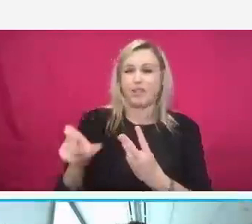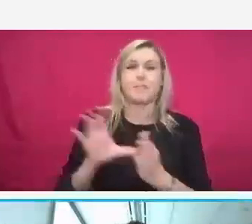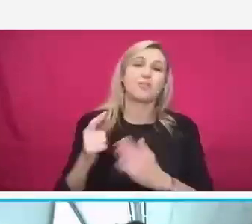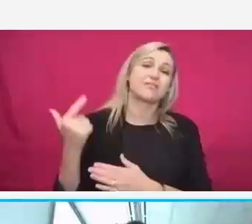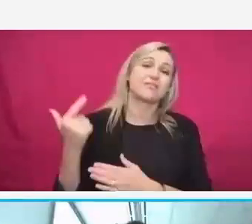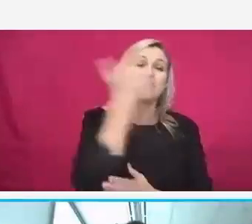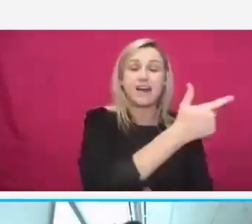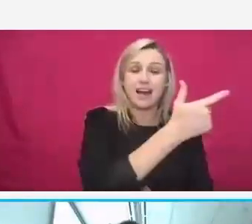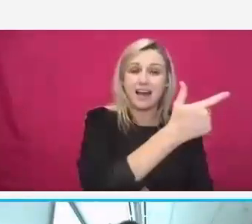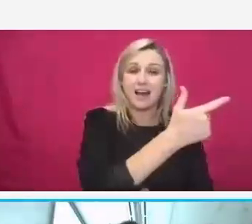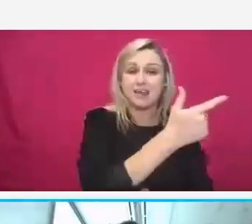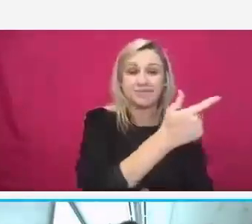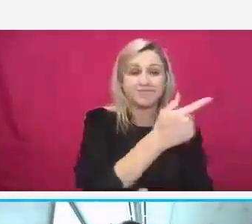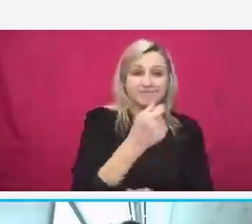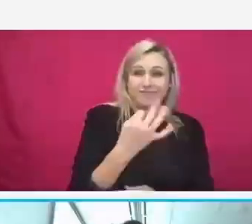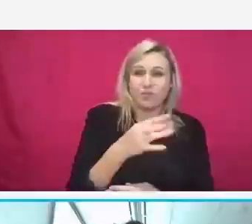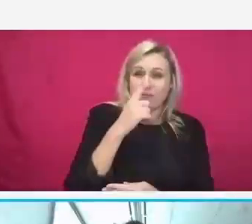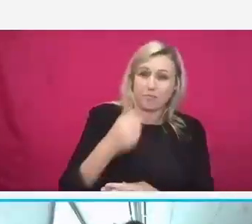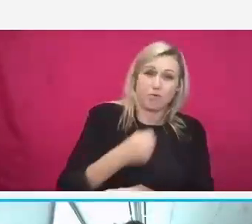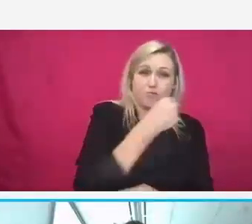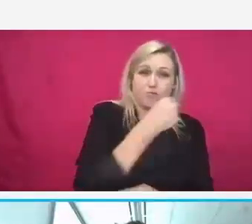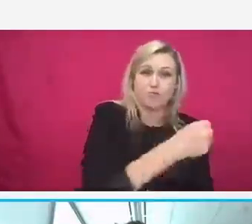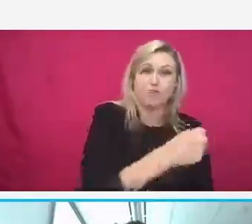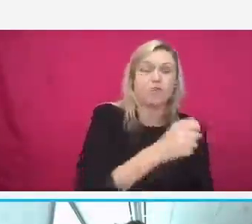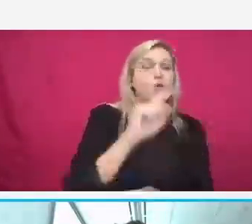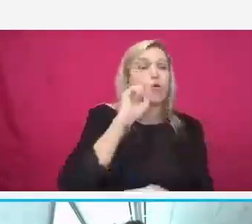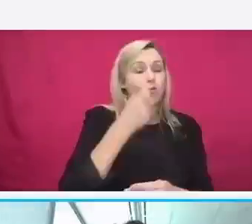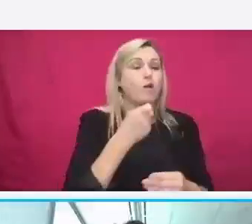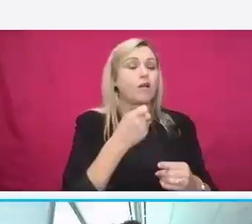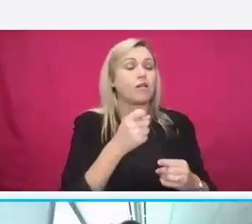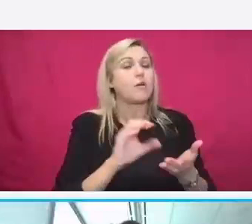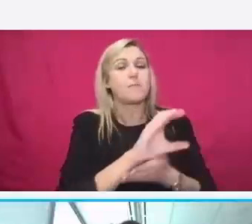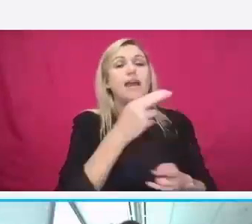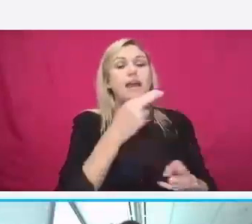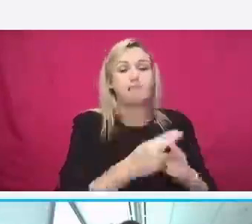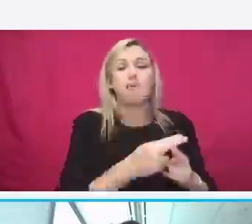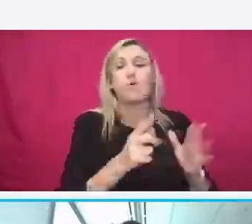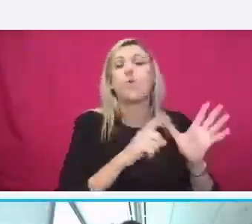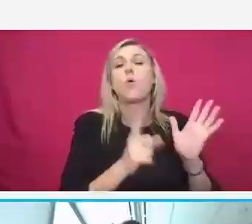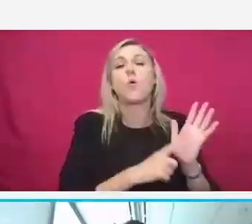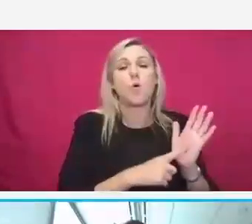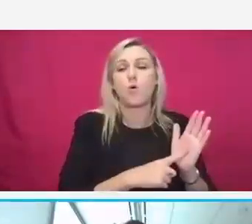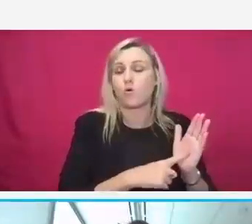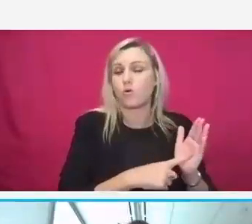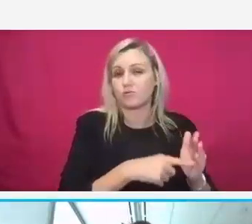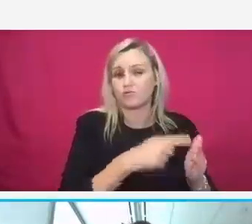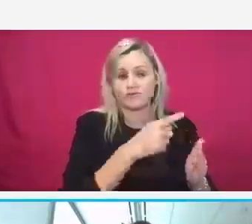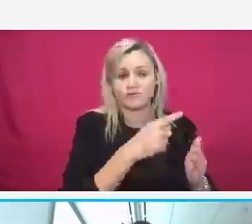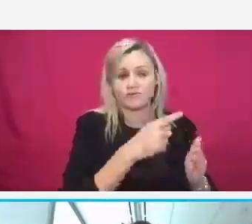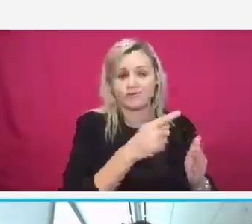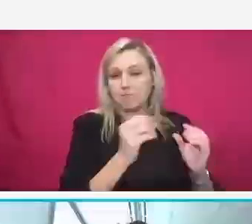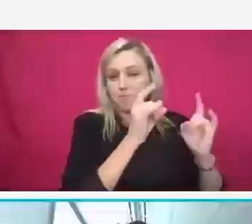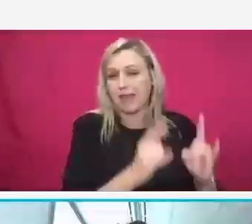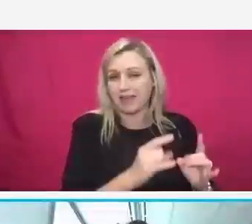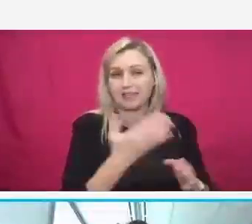the base care tariff payment calculation applies to all approved beds in recognition of the higher fixed costs and often low and/or variable